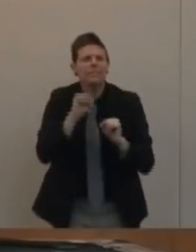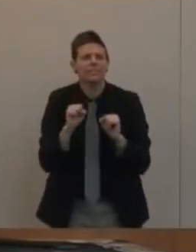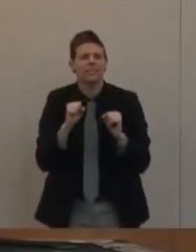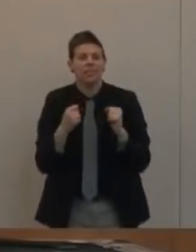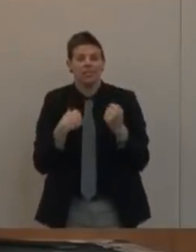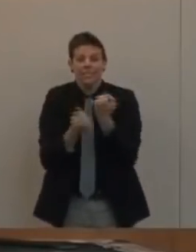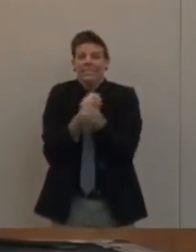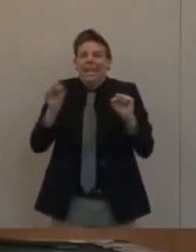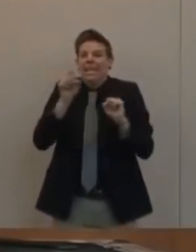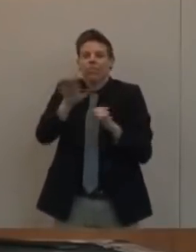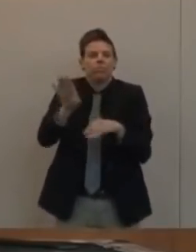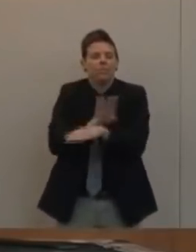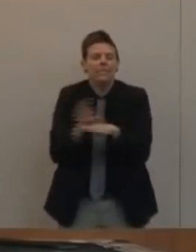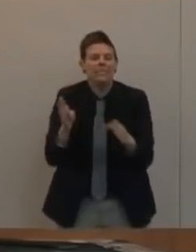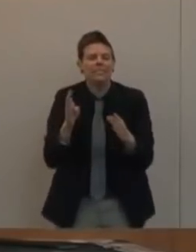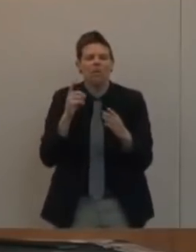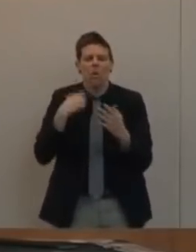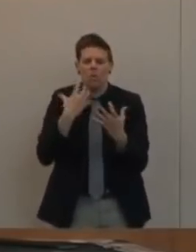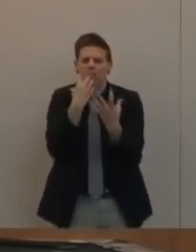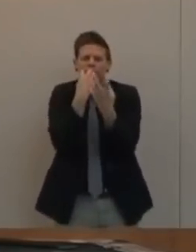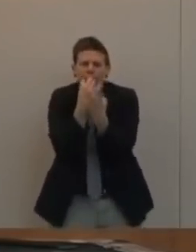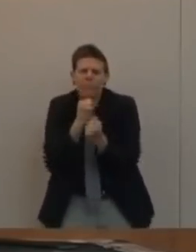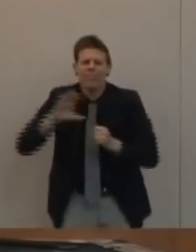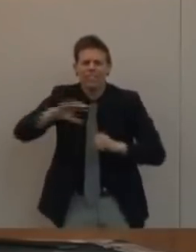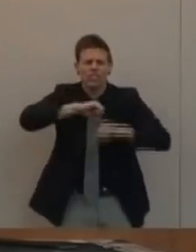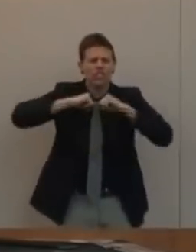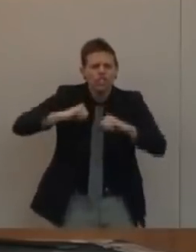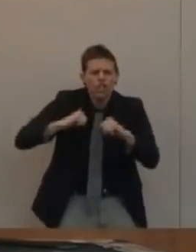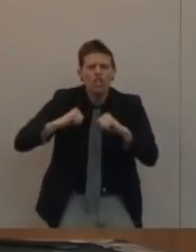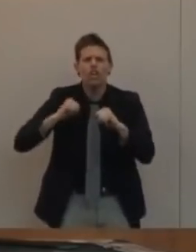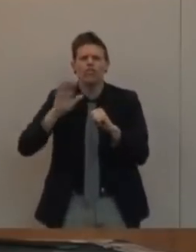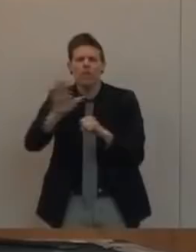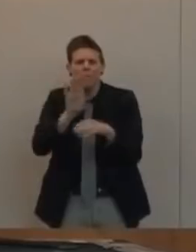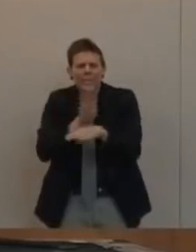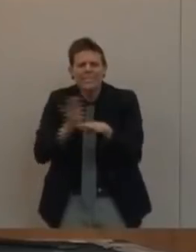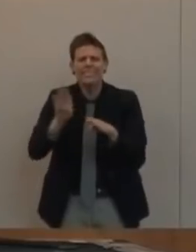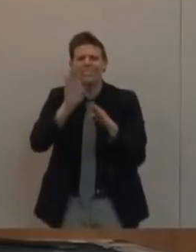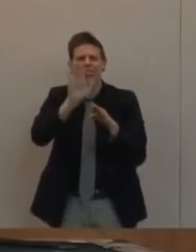provide economic security for families and individuals,